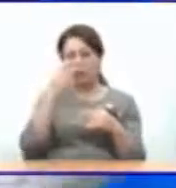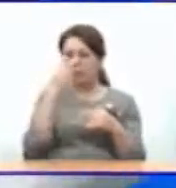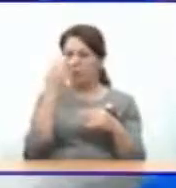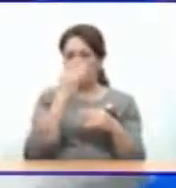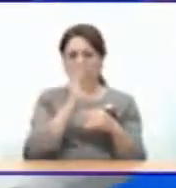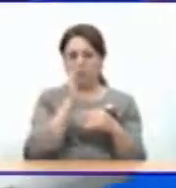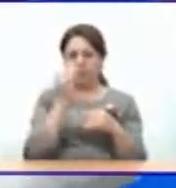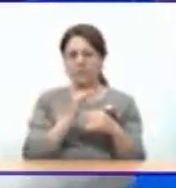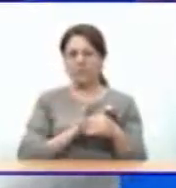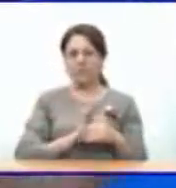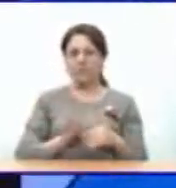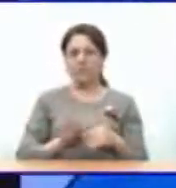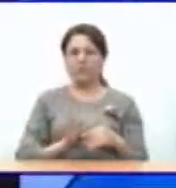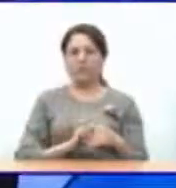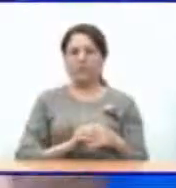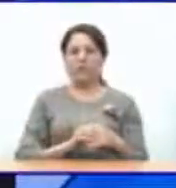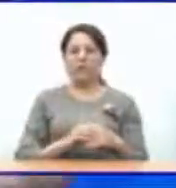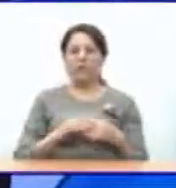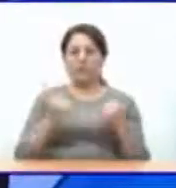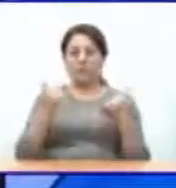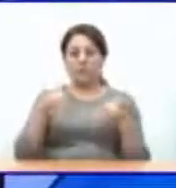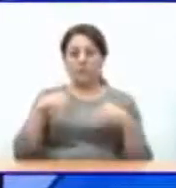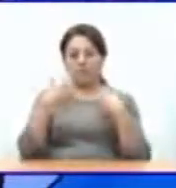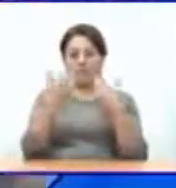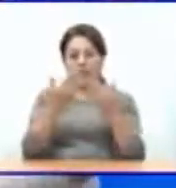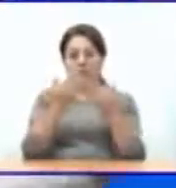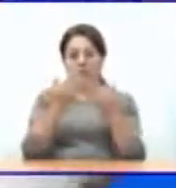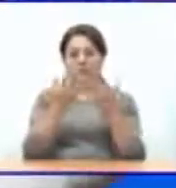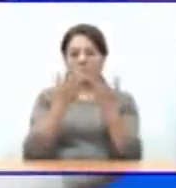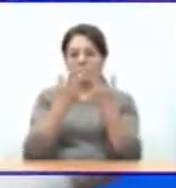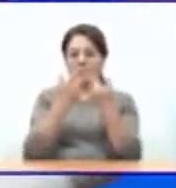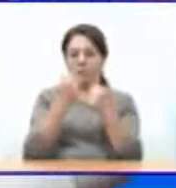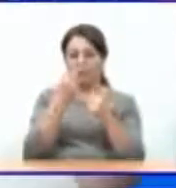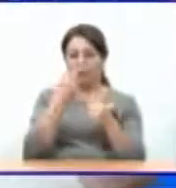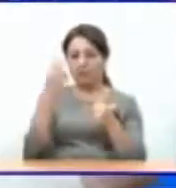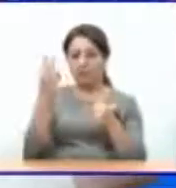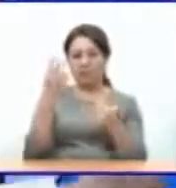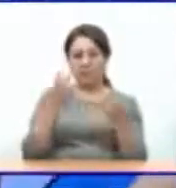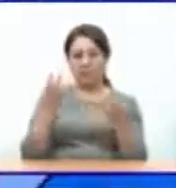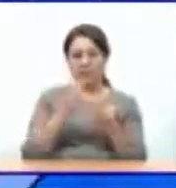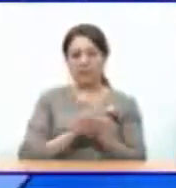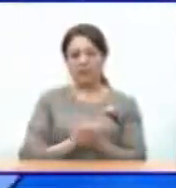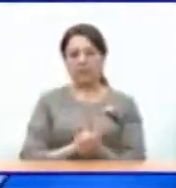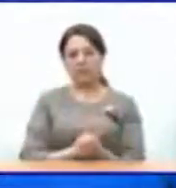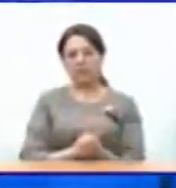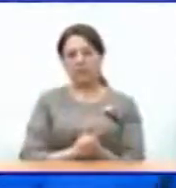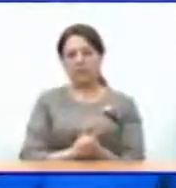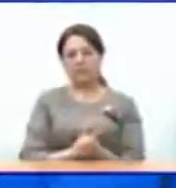shu sizga berilgan hisob kitoblarga e'tibor berish talab etiladi.